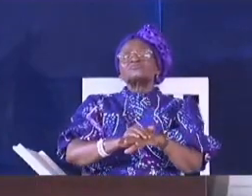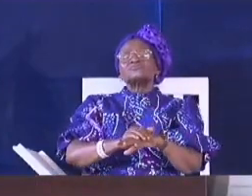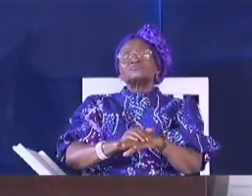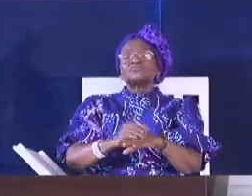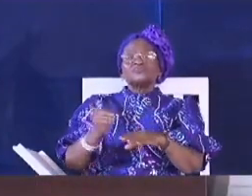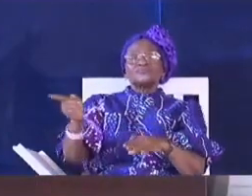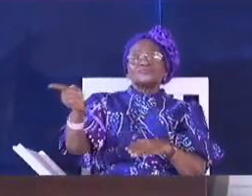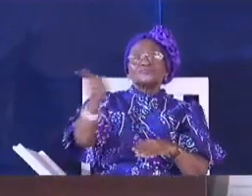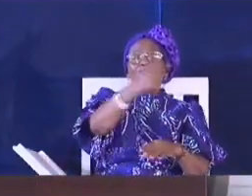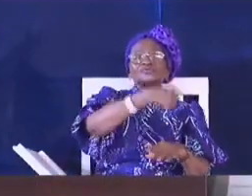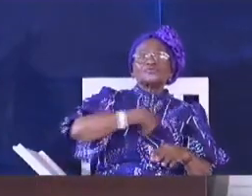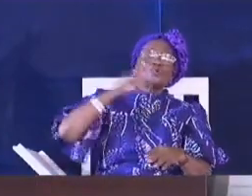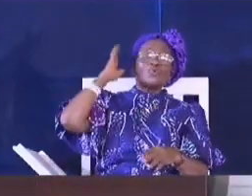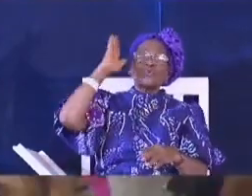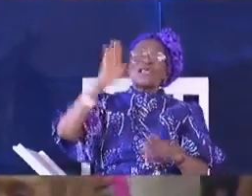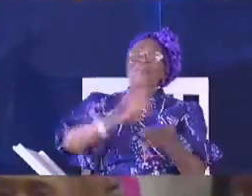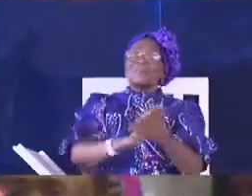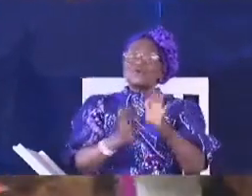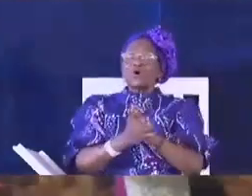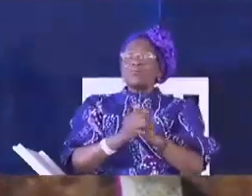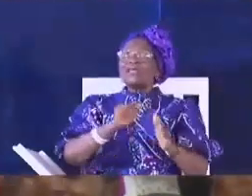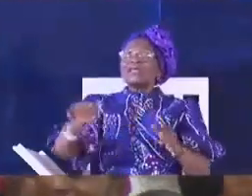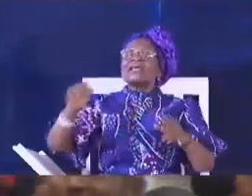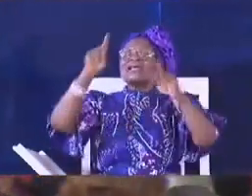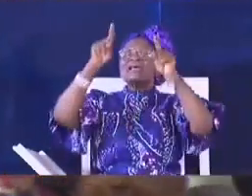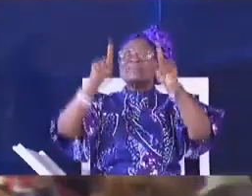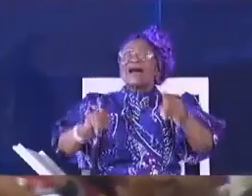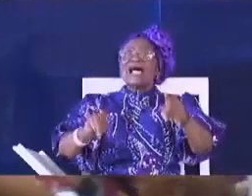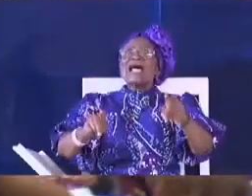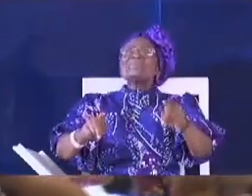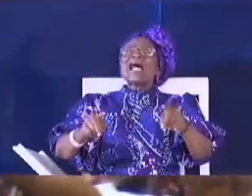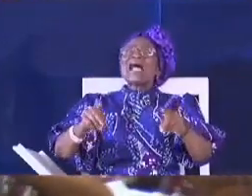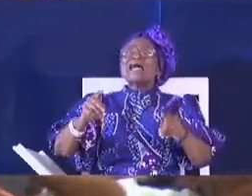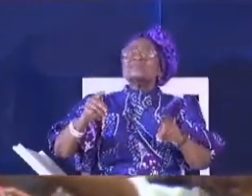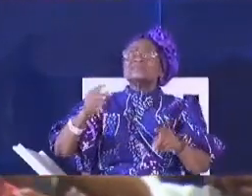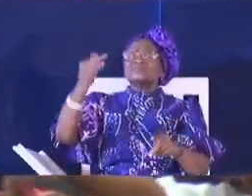you will become a person of influence.